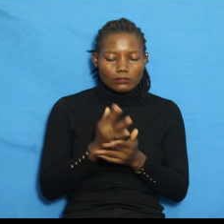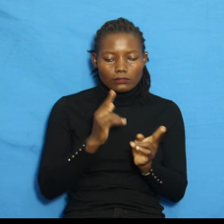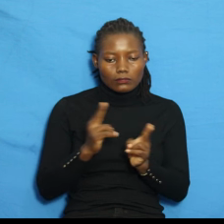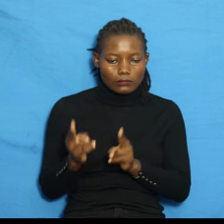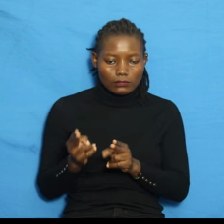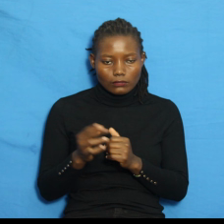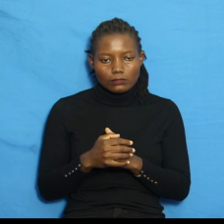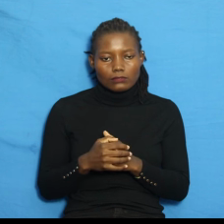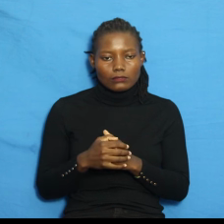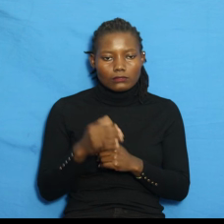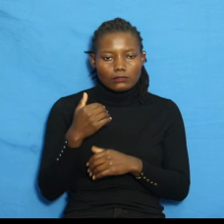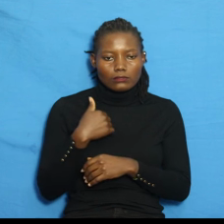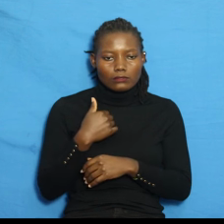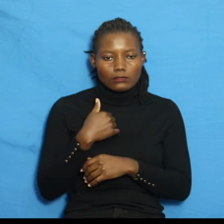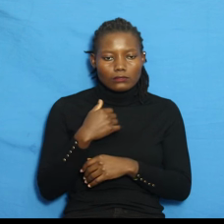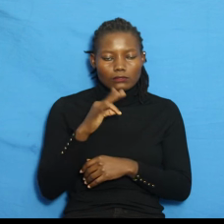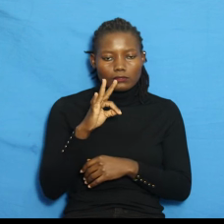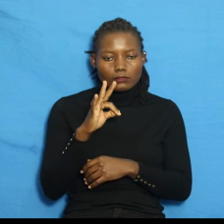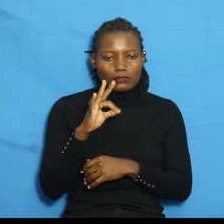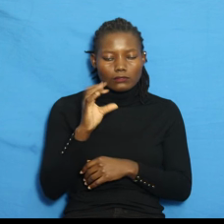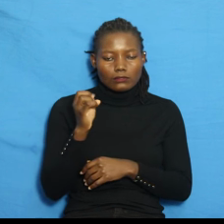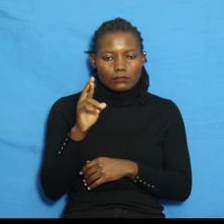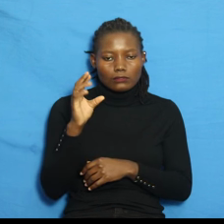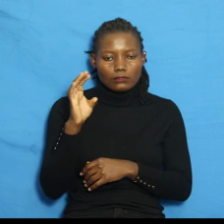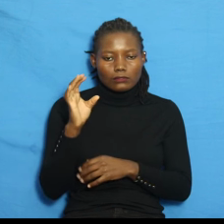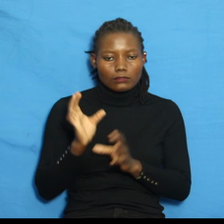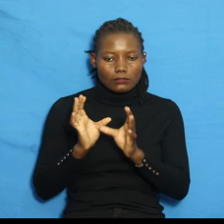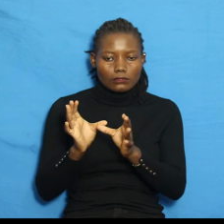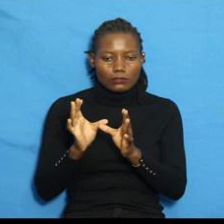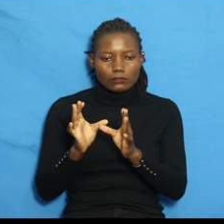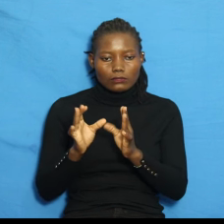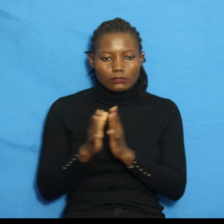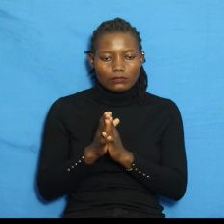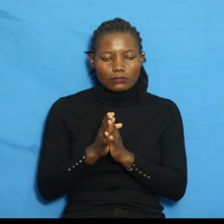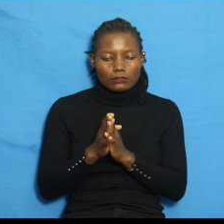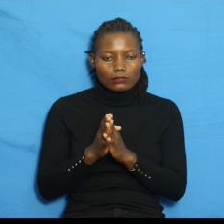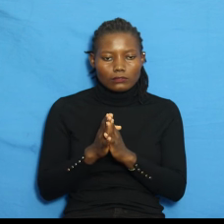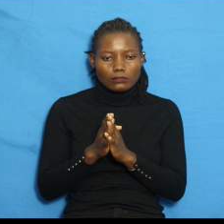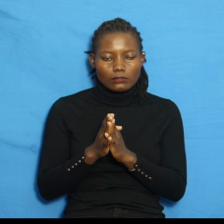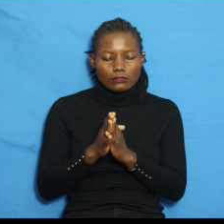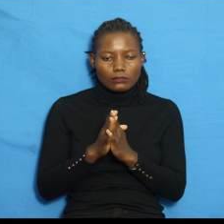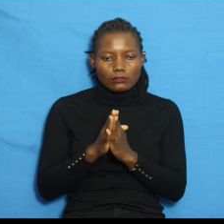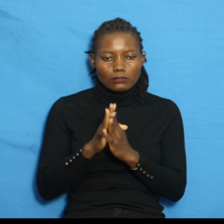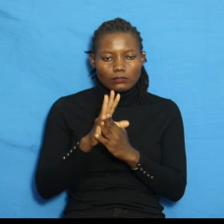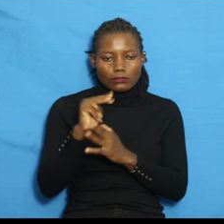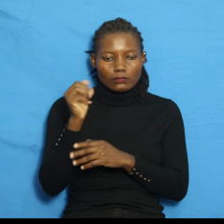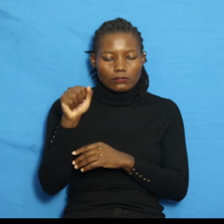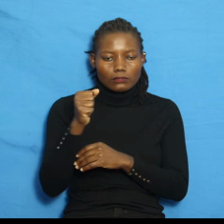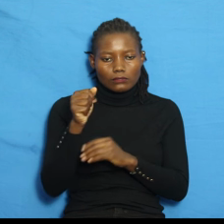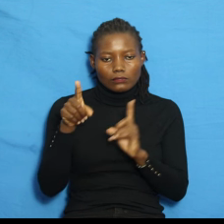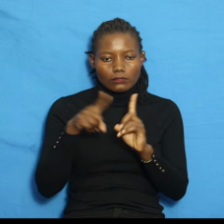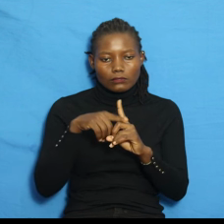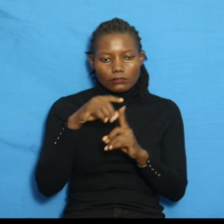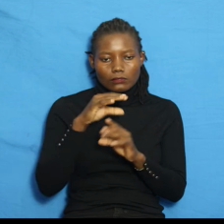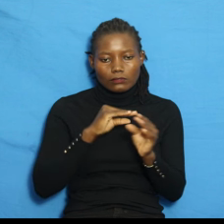of the force. Of course, it is normally represented in the formula of force is equal to mass times